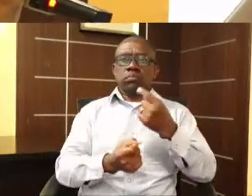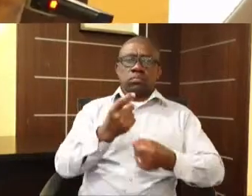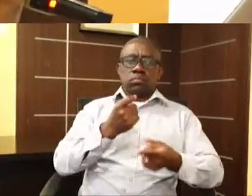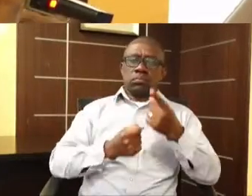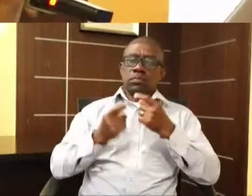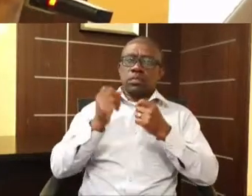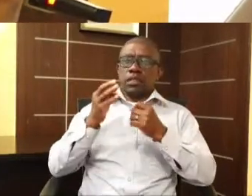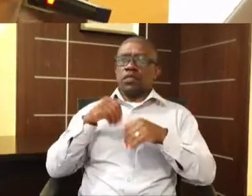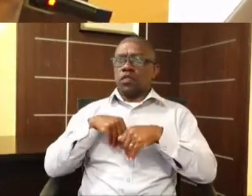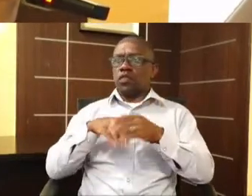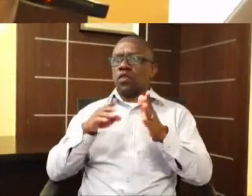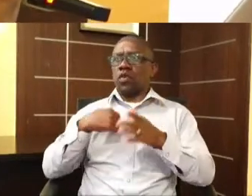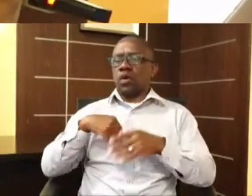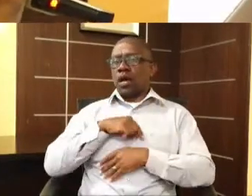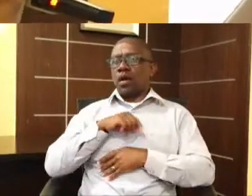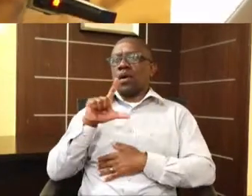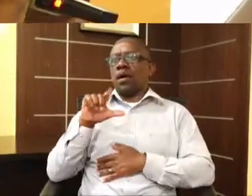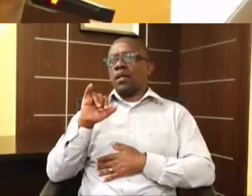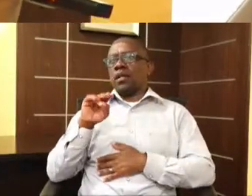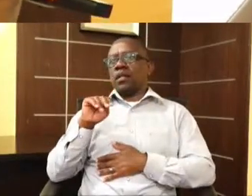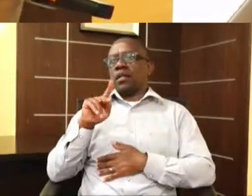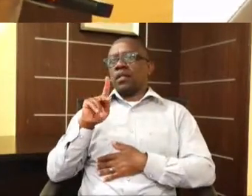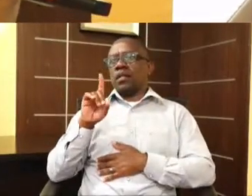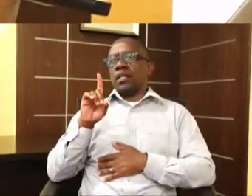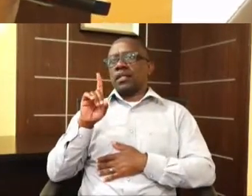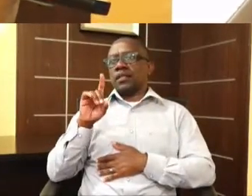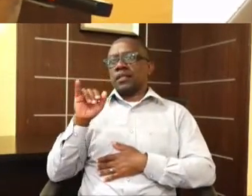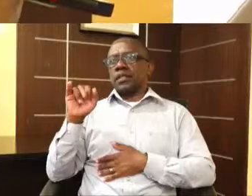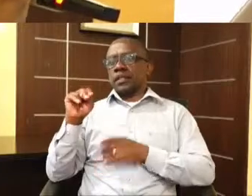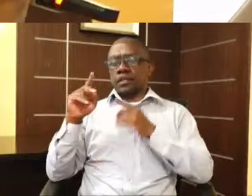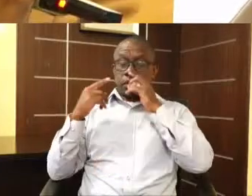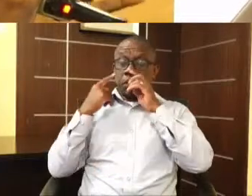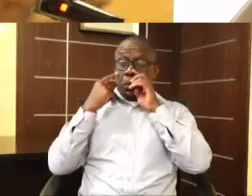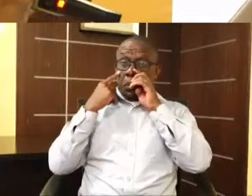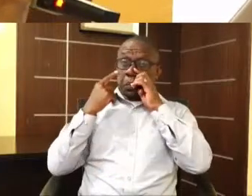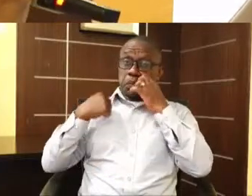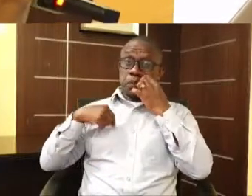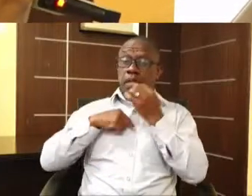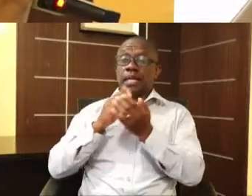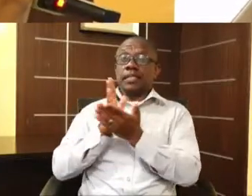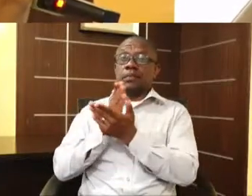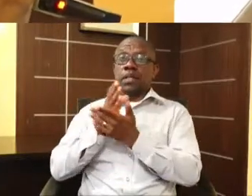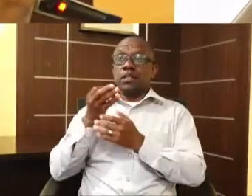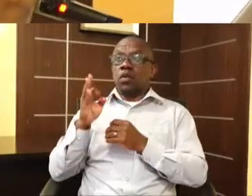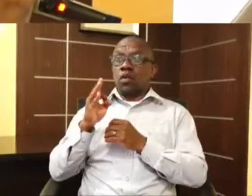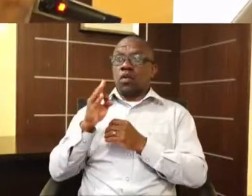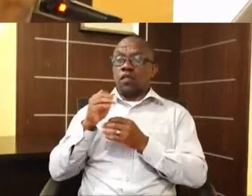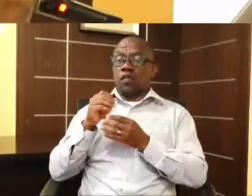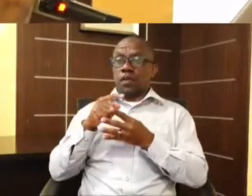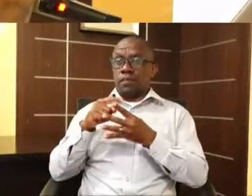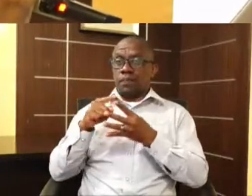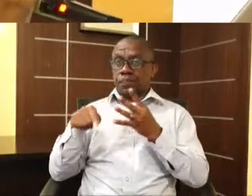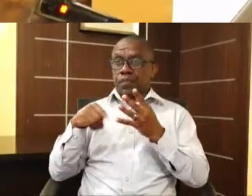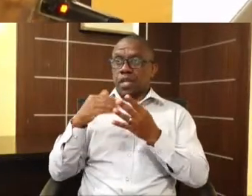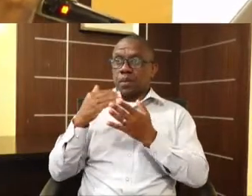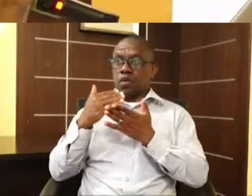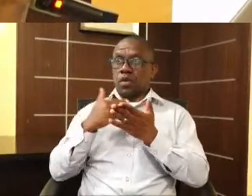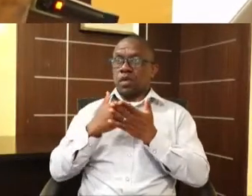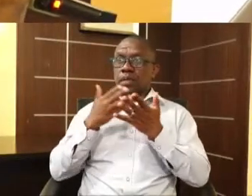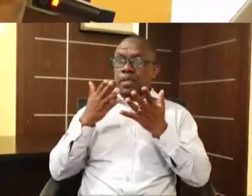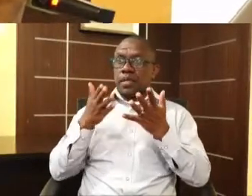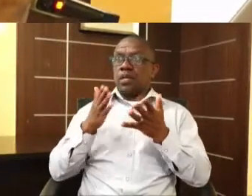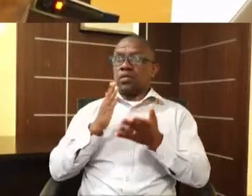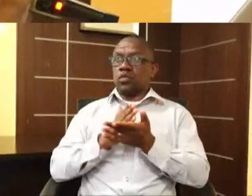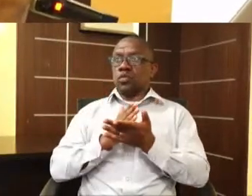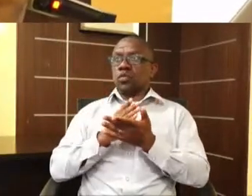our LinkedIn, you will see that we are part of it, and it's unfortunate